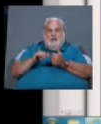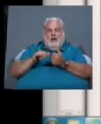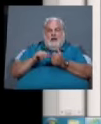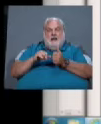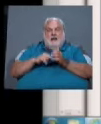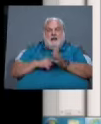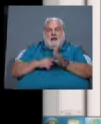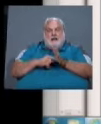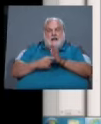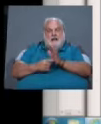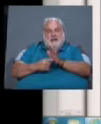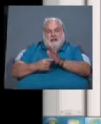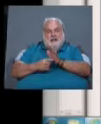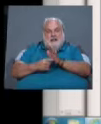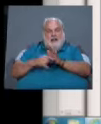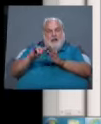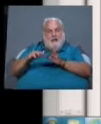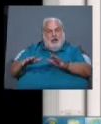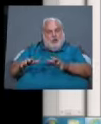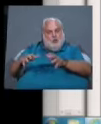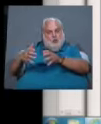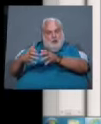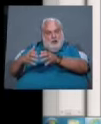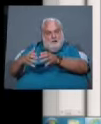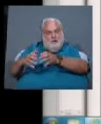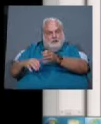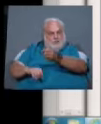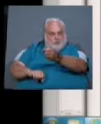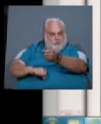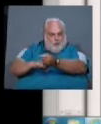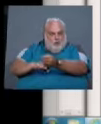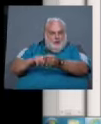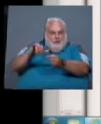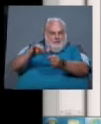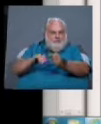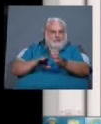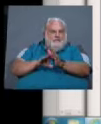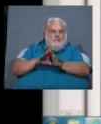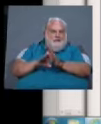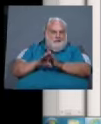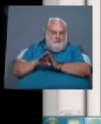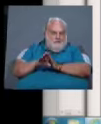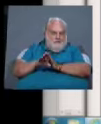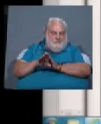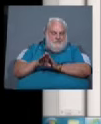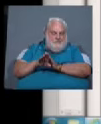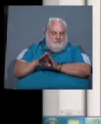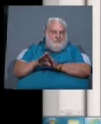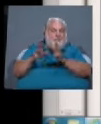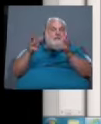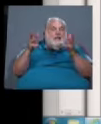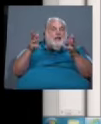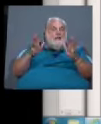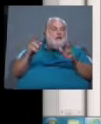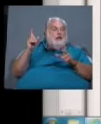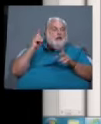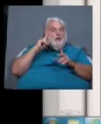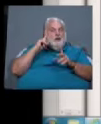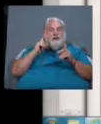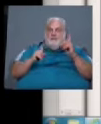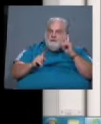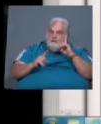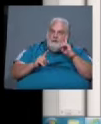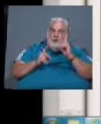indicated that that group was in support of this development. After hearing both sides